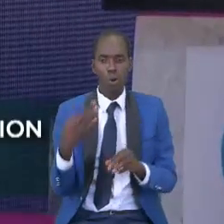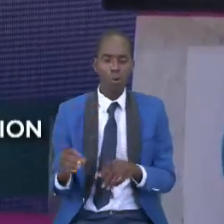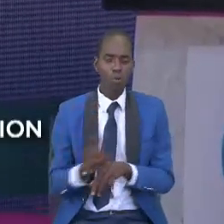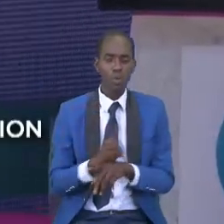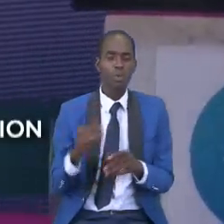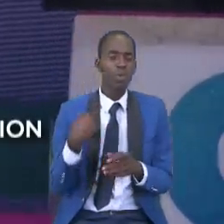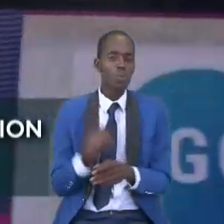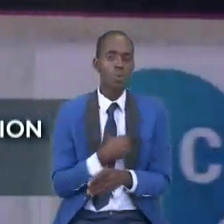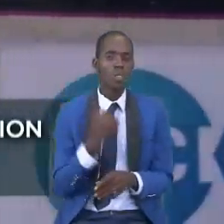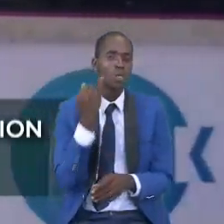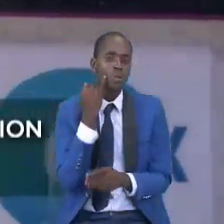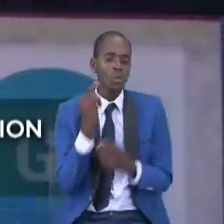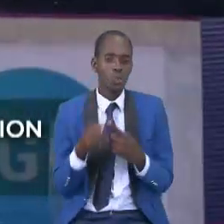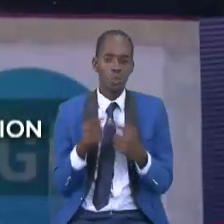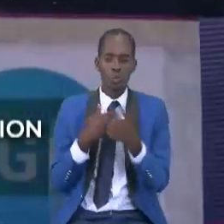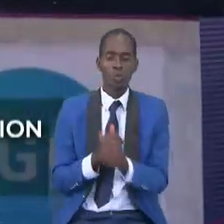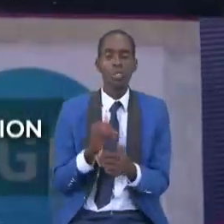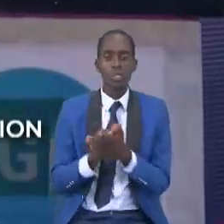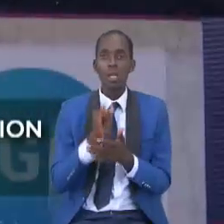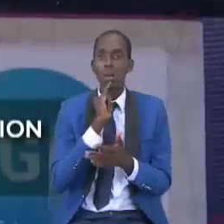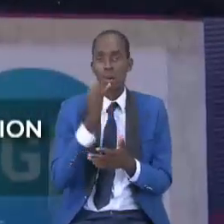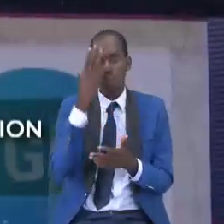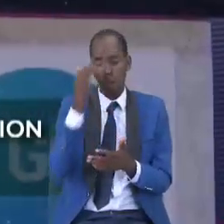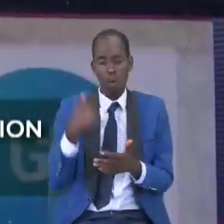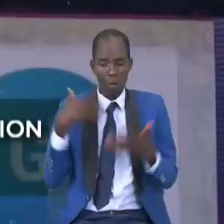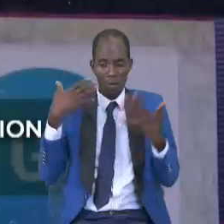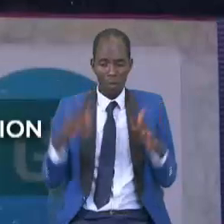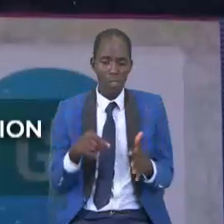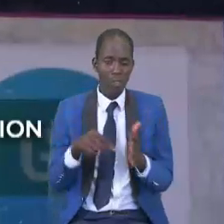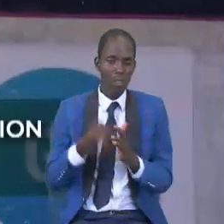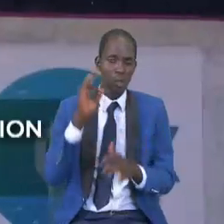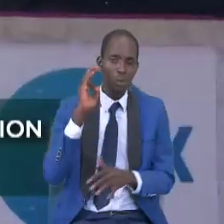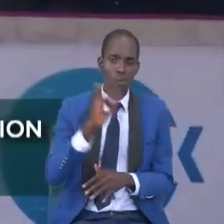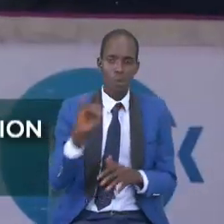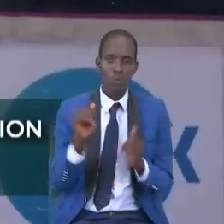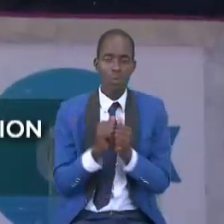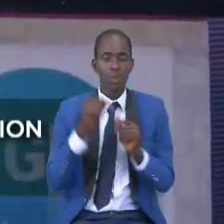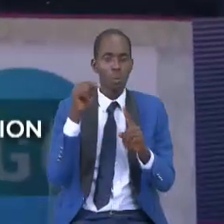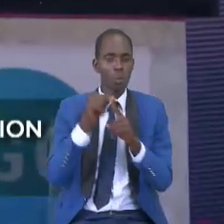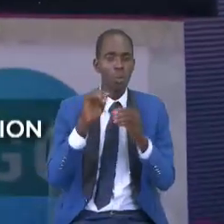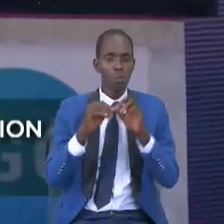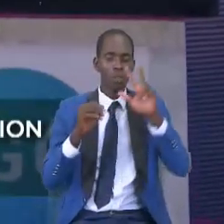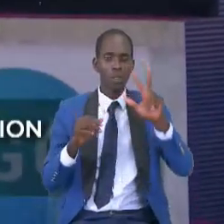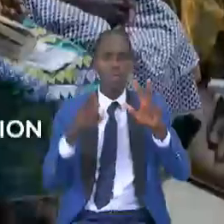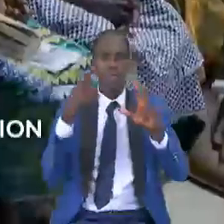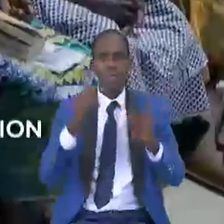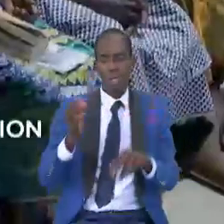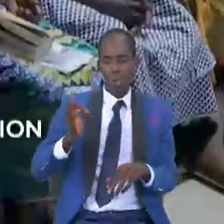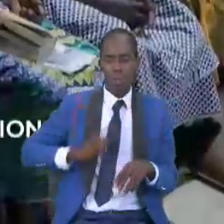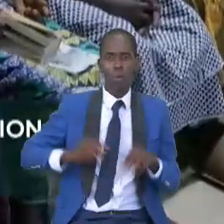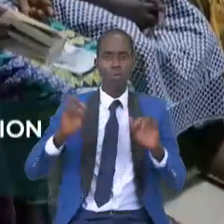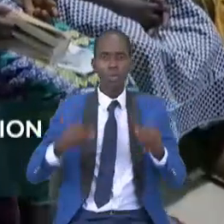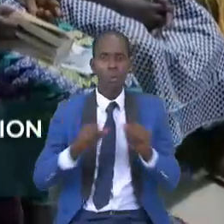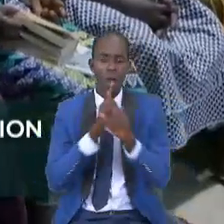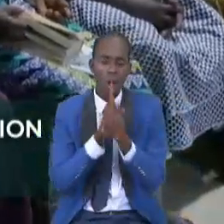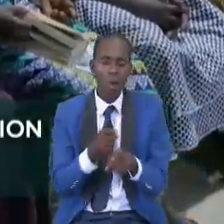this message by looking at the profitable response with great consecration. We're dividing this to three